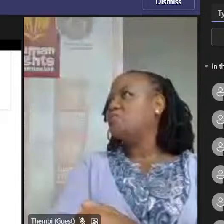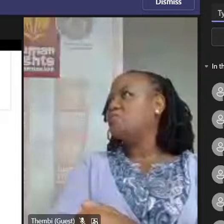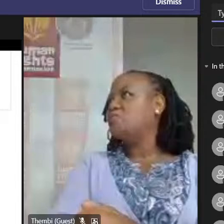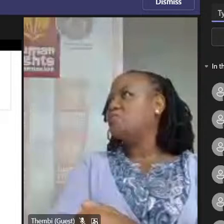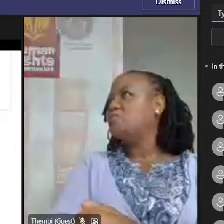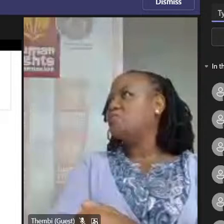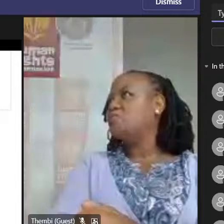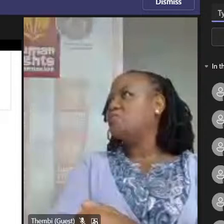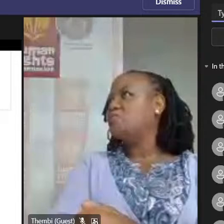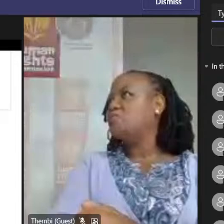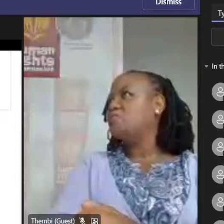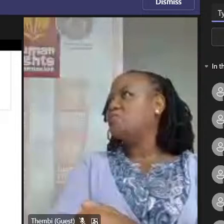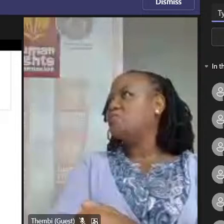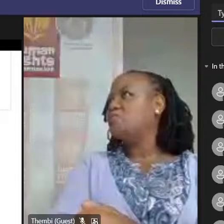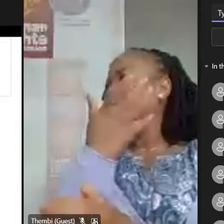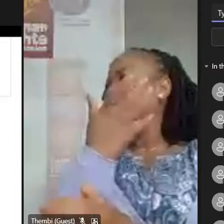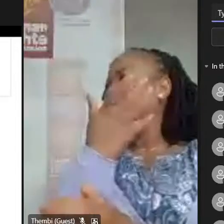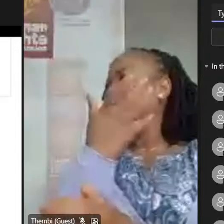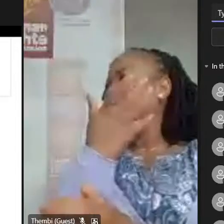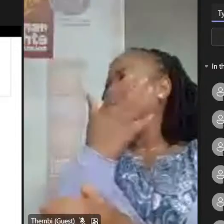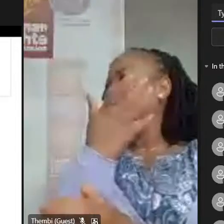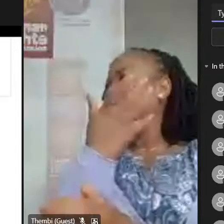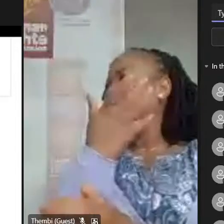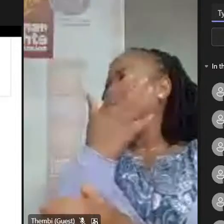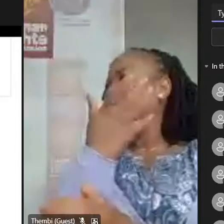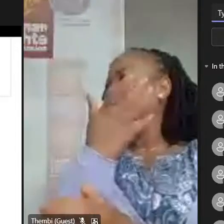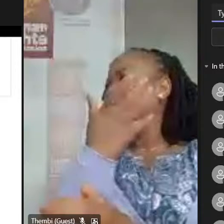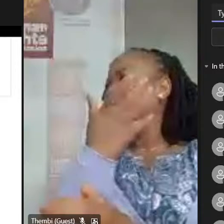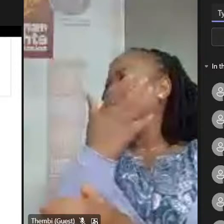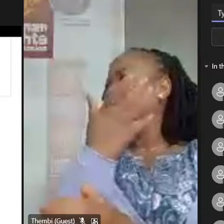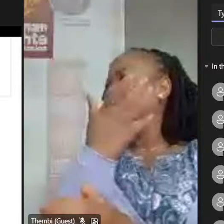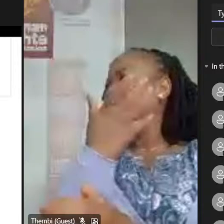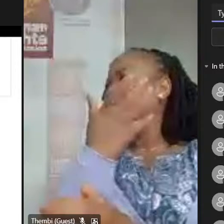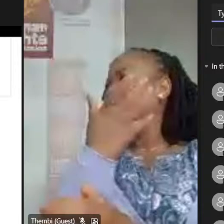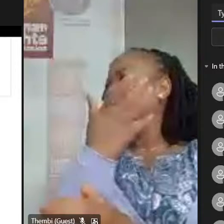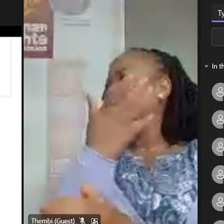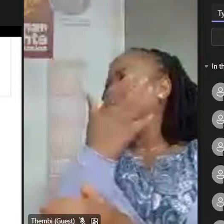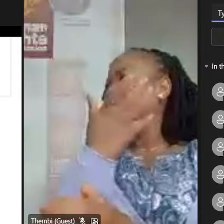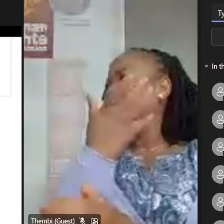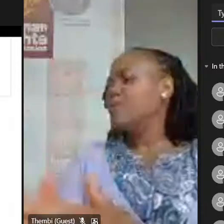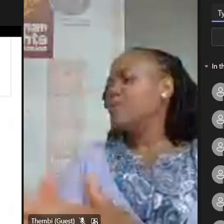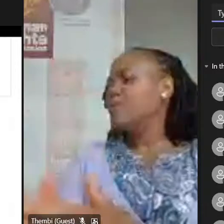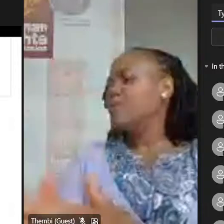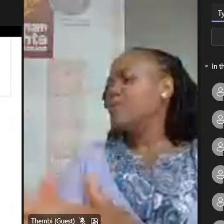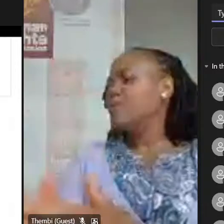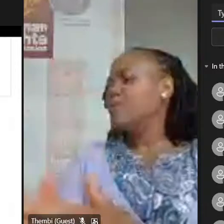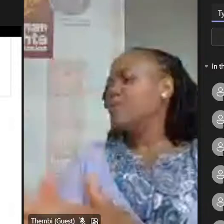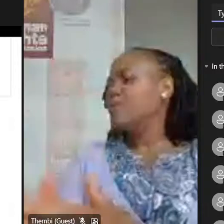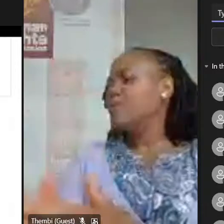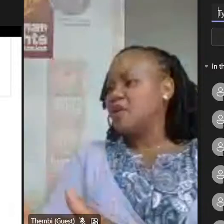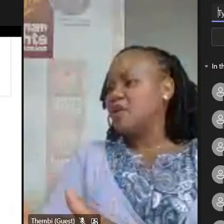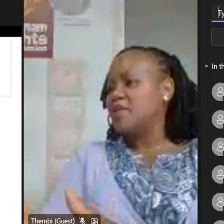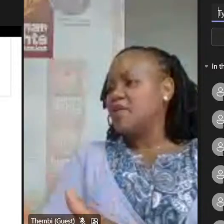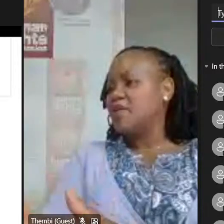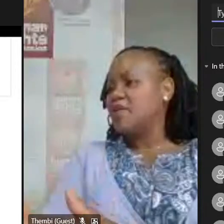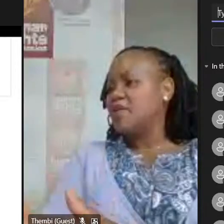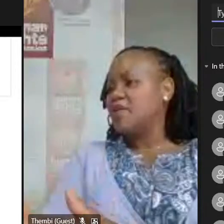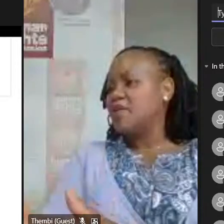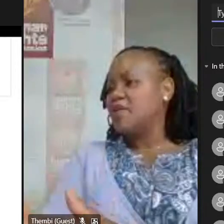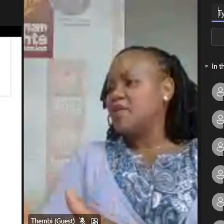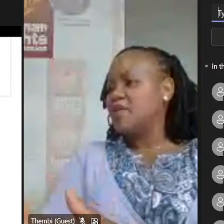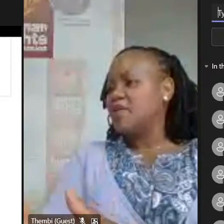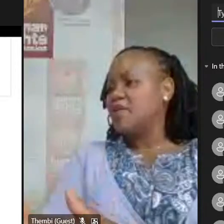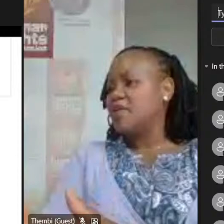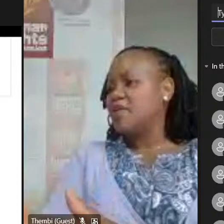my cosmology. It just doesn't make sense. I can't have a ponytail, honestly. So I'm of